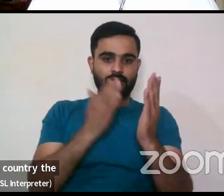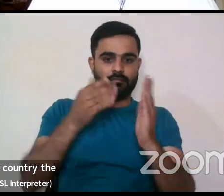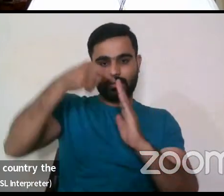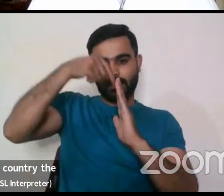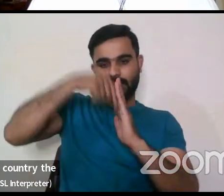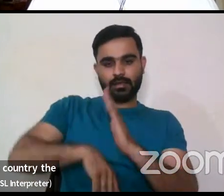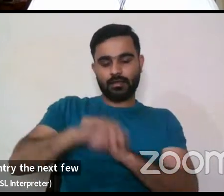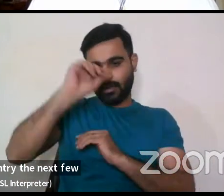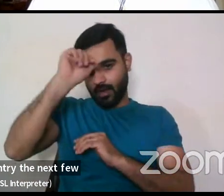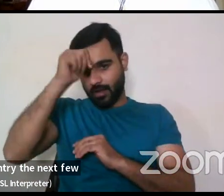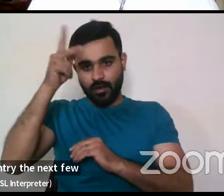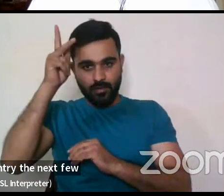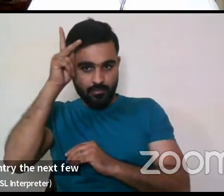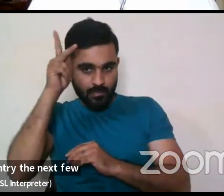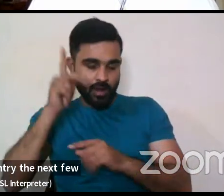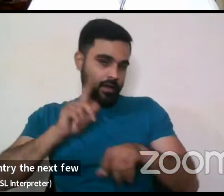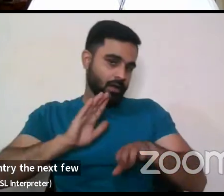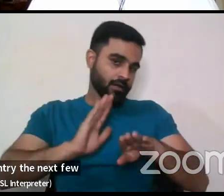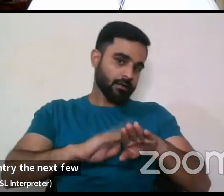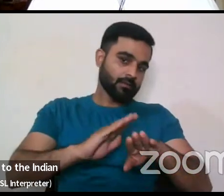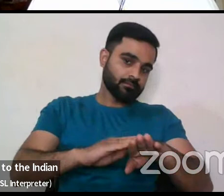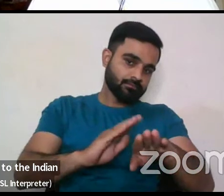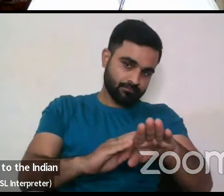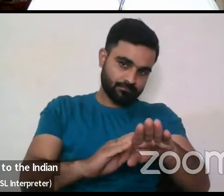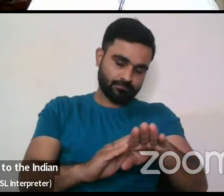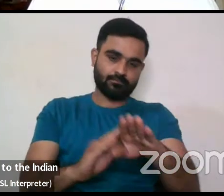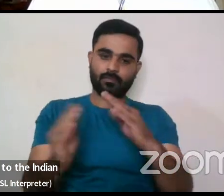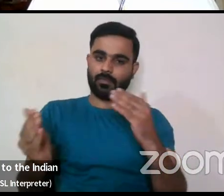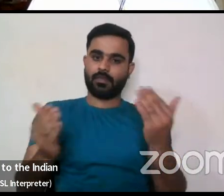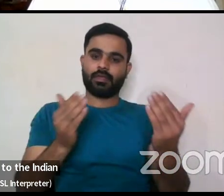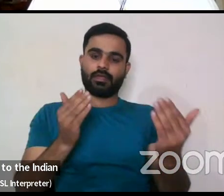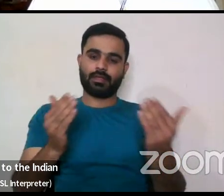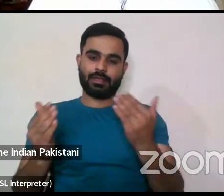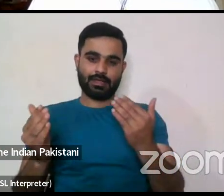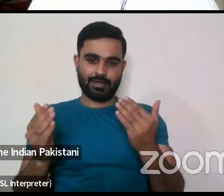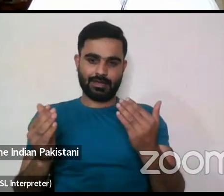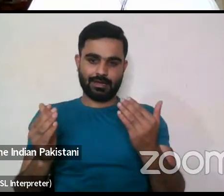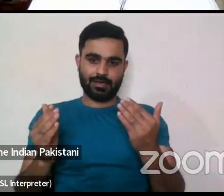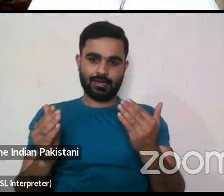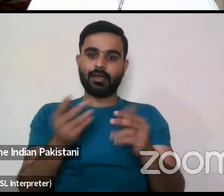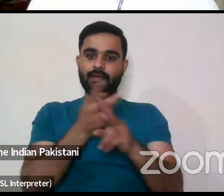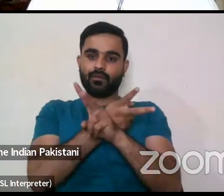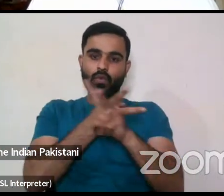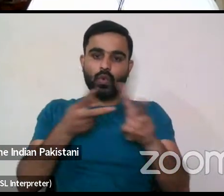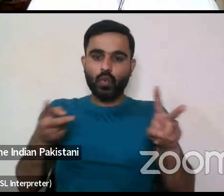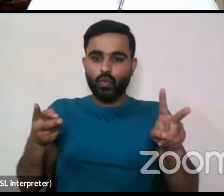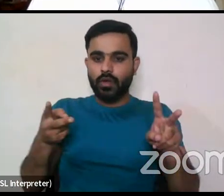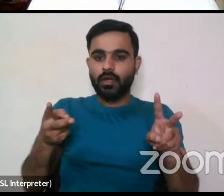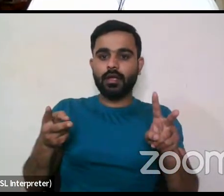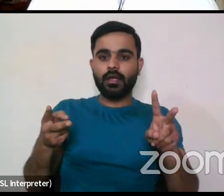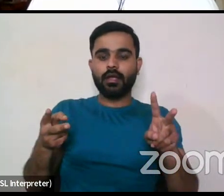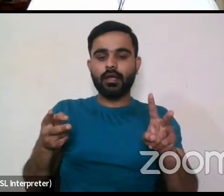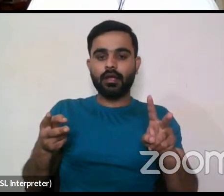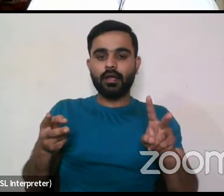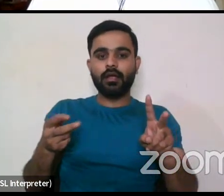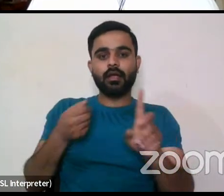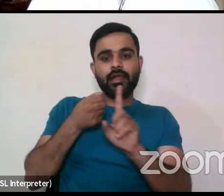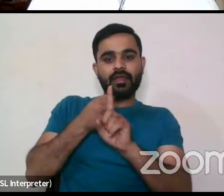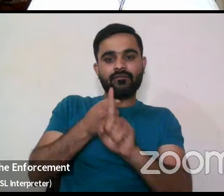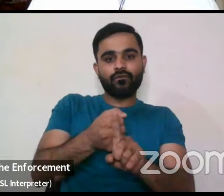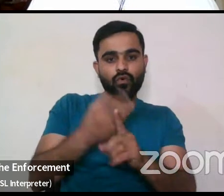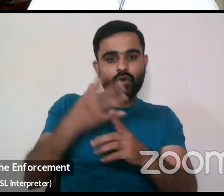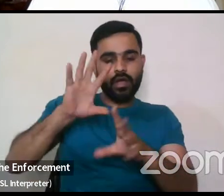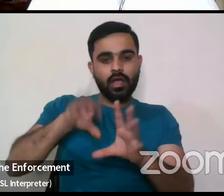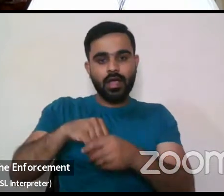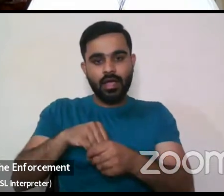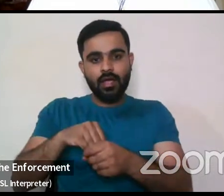to the Indian-Pakistani experience. I'm comparing various aspects of the enforcement paradigm and how